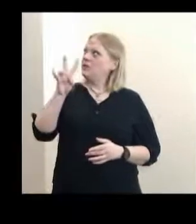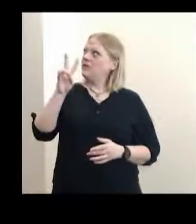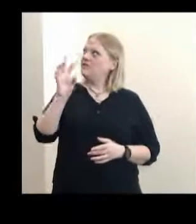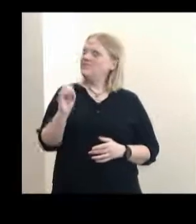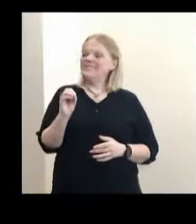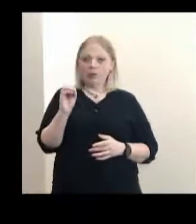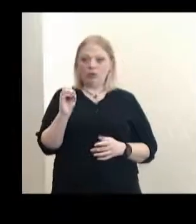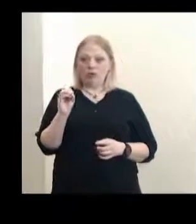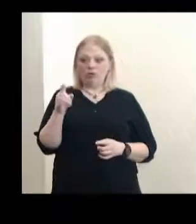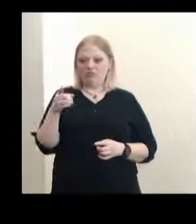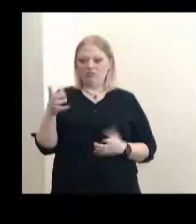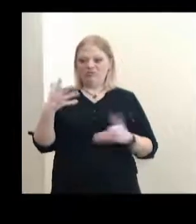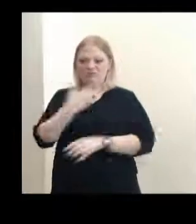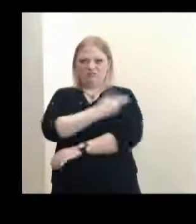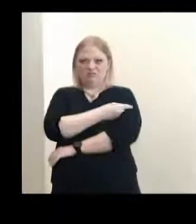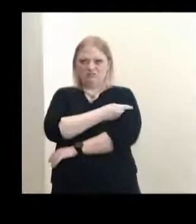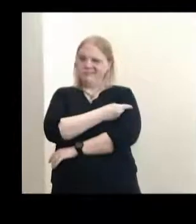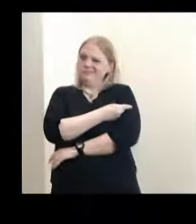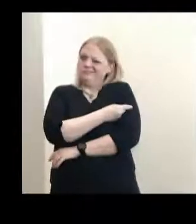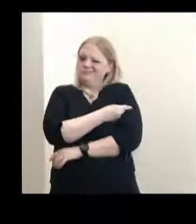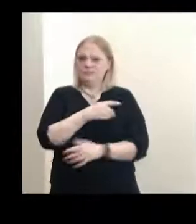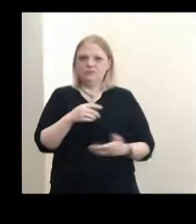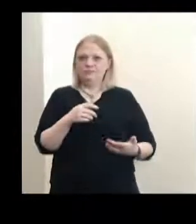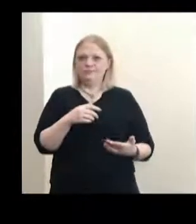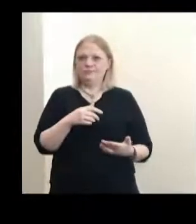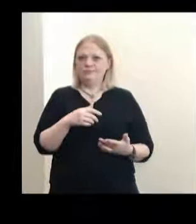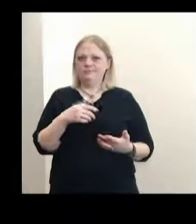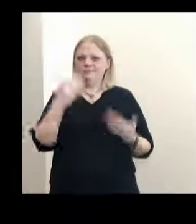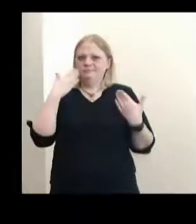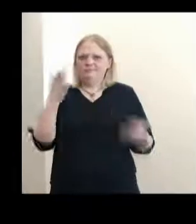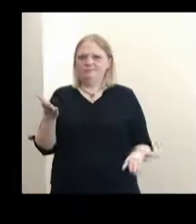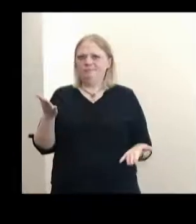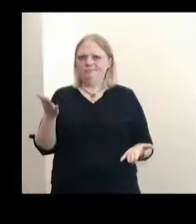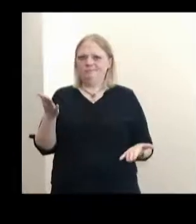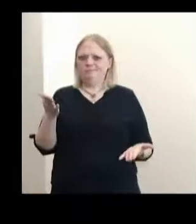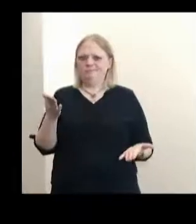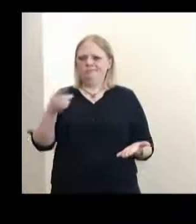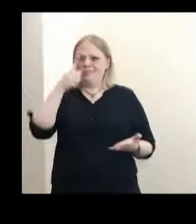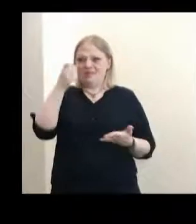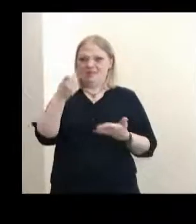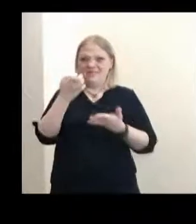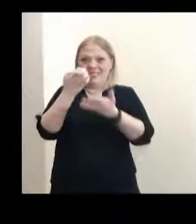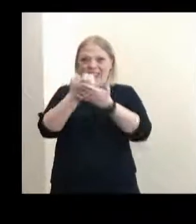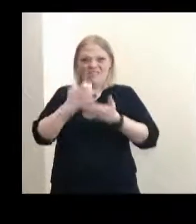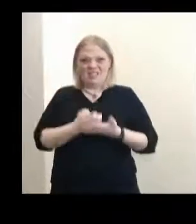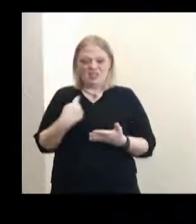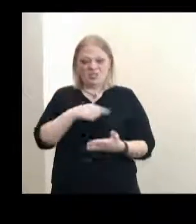14070 zip code have been vaccinated. We're not certain what's going on here because anecdotal